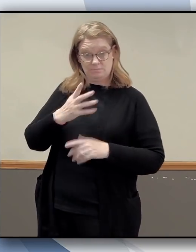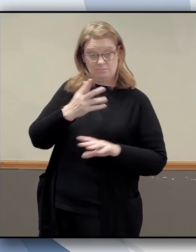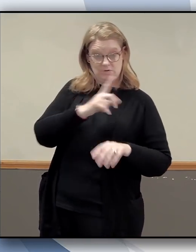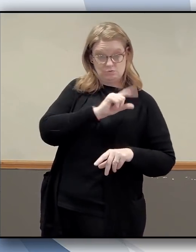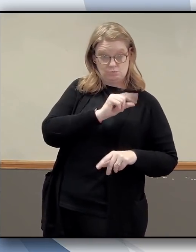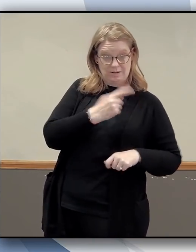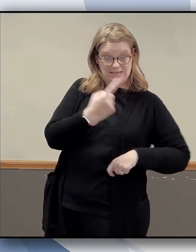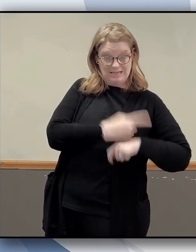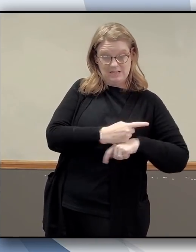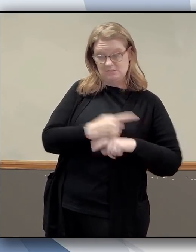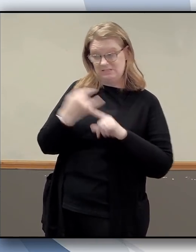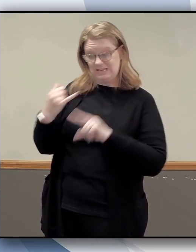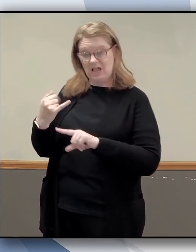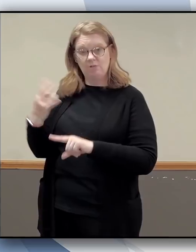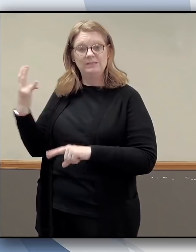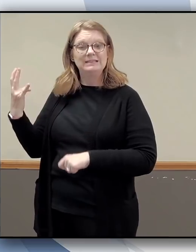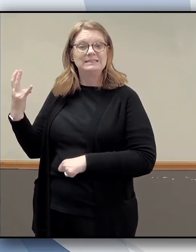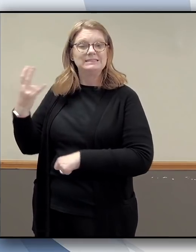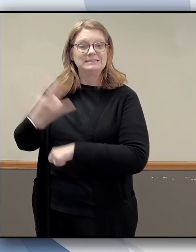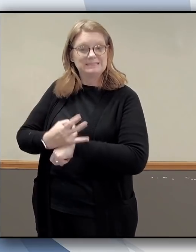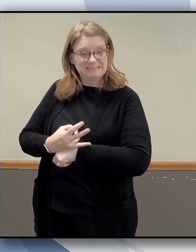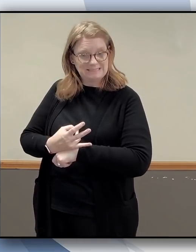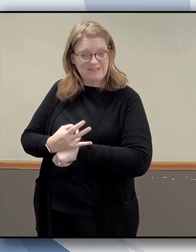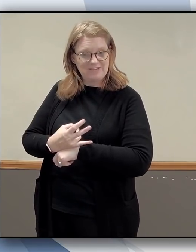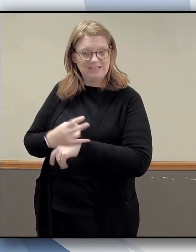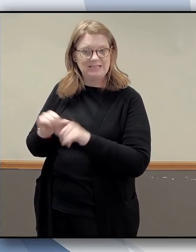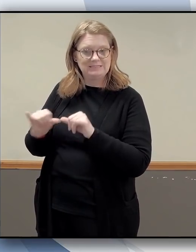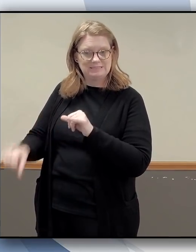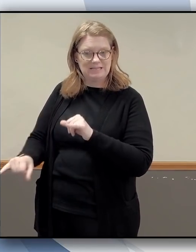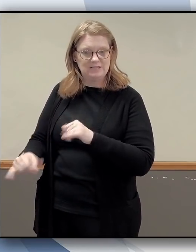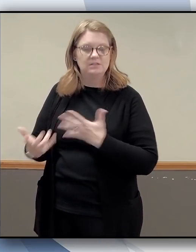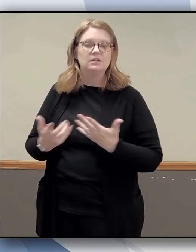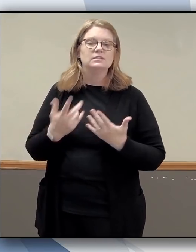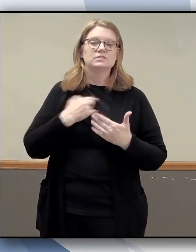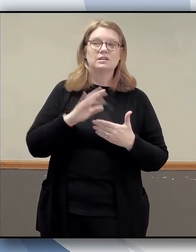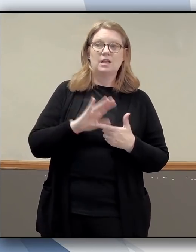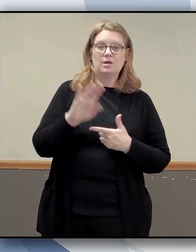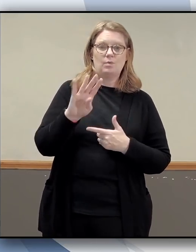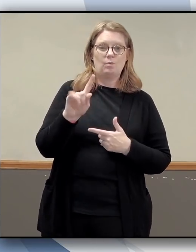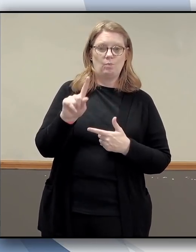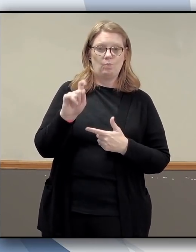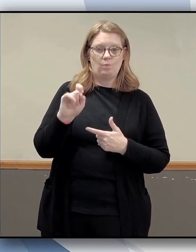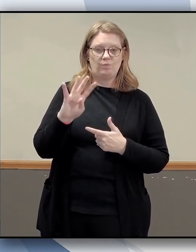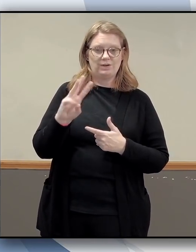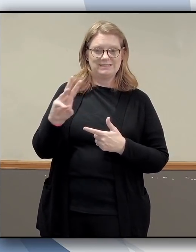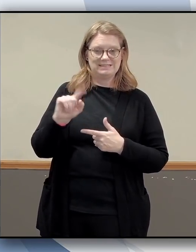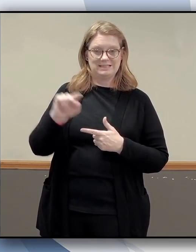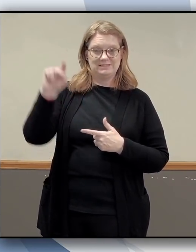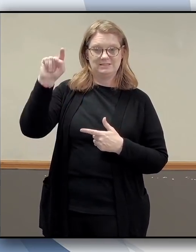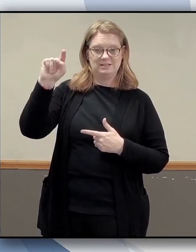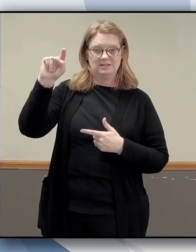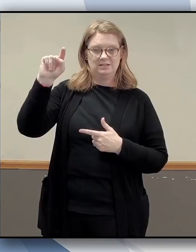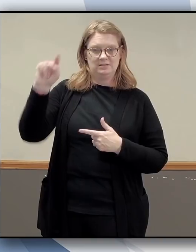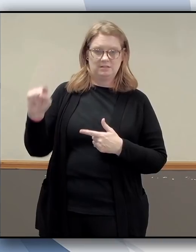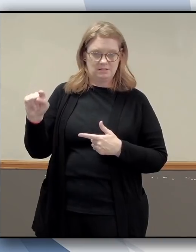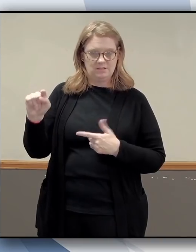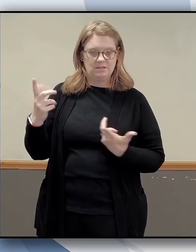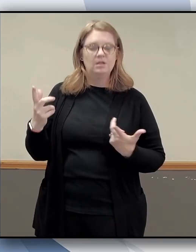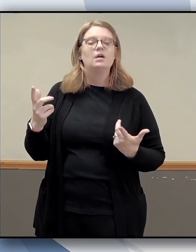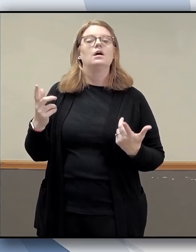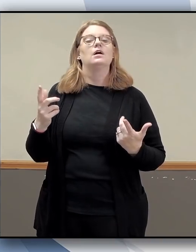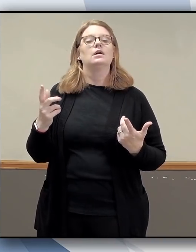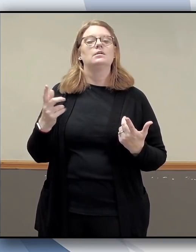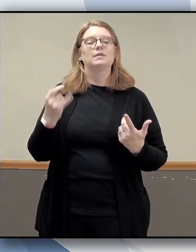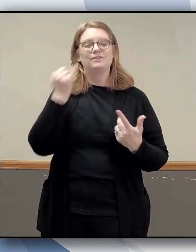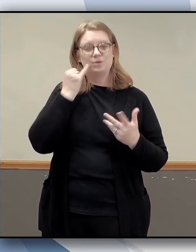we look at the numbers on that slide to say that our peak was 146, we're down to 132. If we're going to do more sophisticated look at